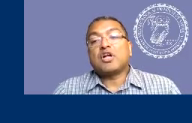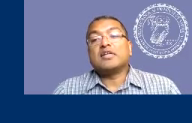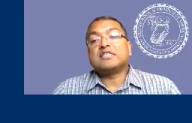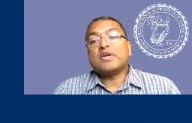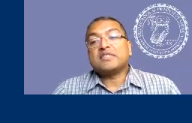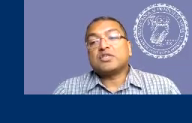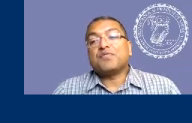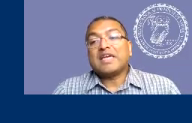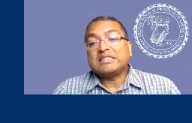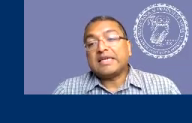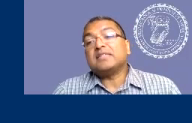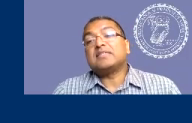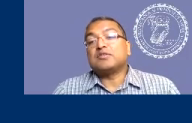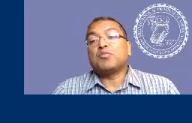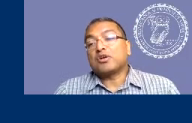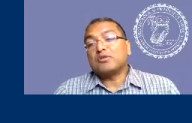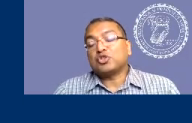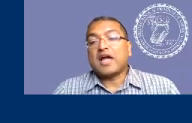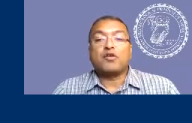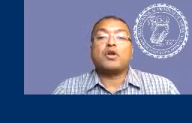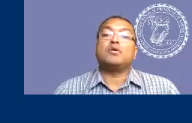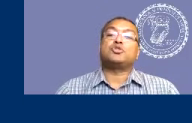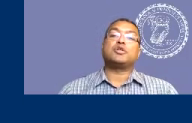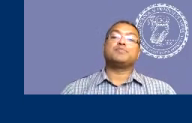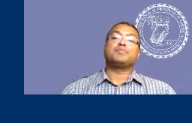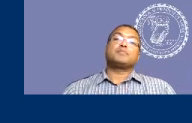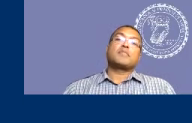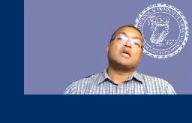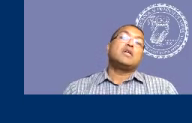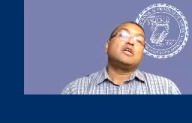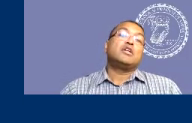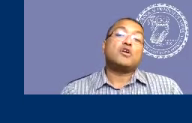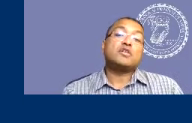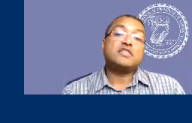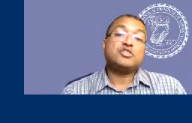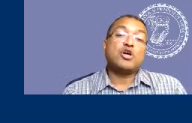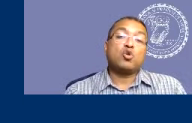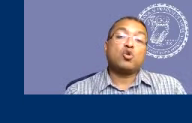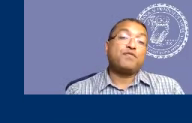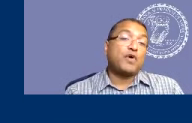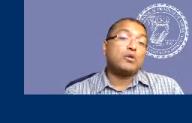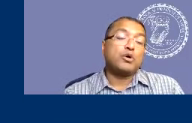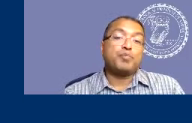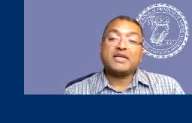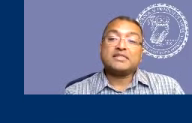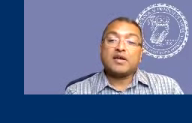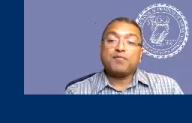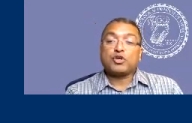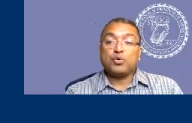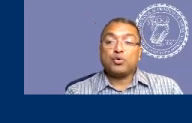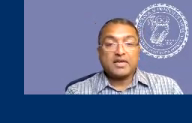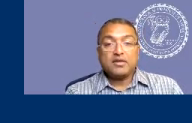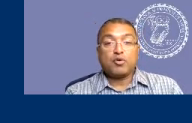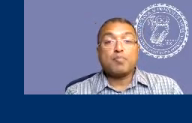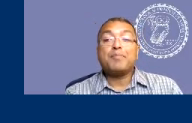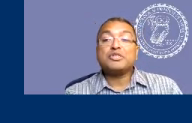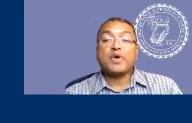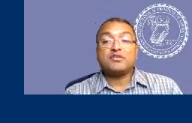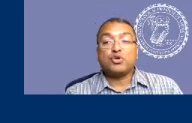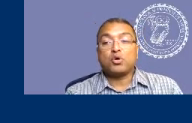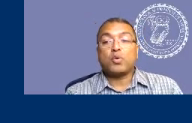environmental consequences of intense monoculture agriculture. Dr. Sita's talk will be followed by a time for Q&A.